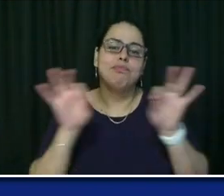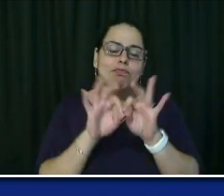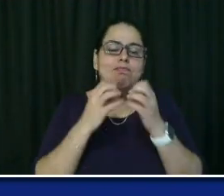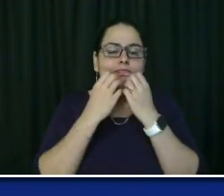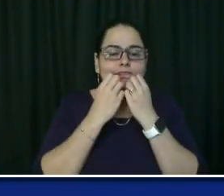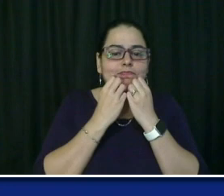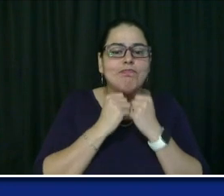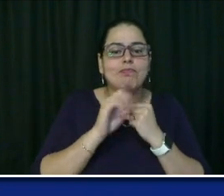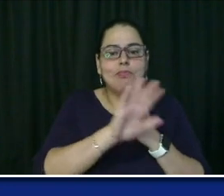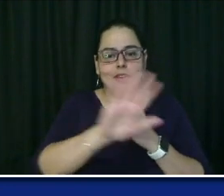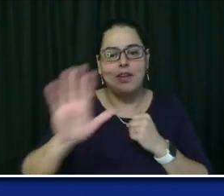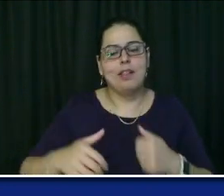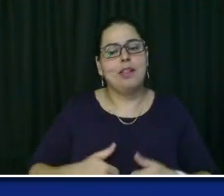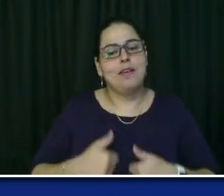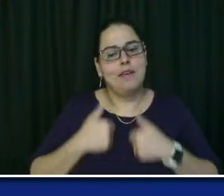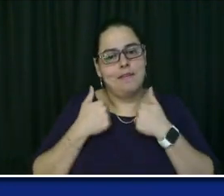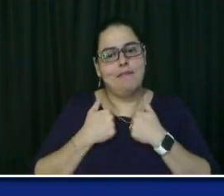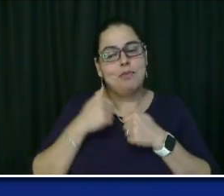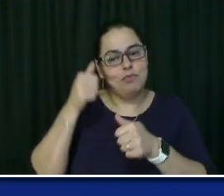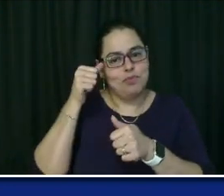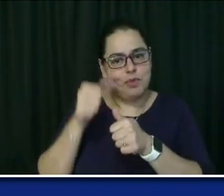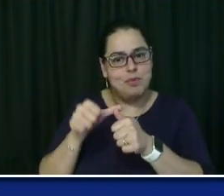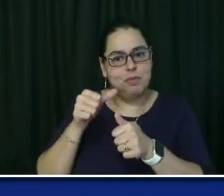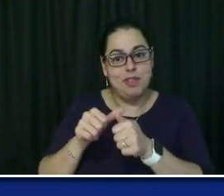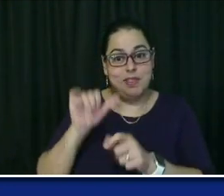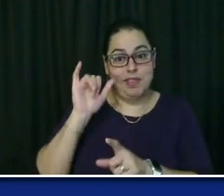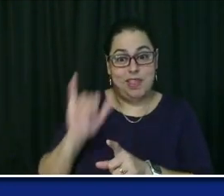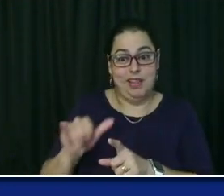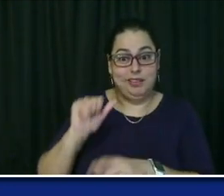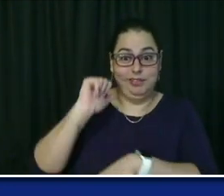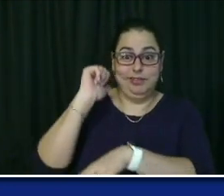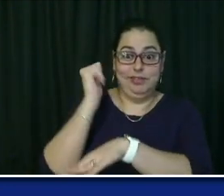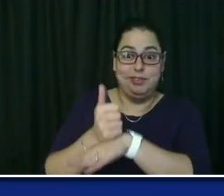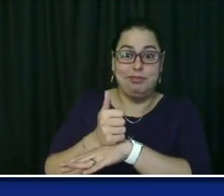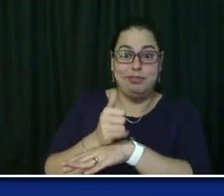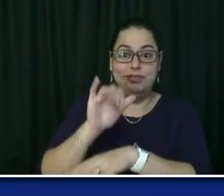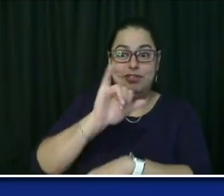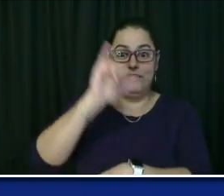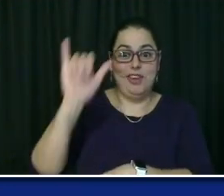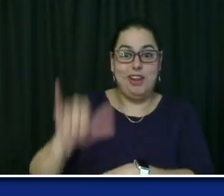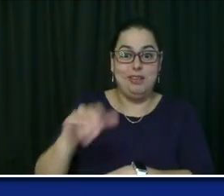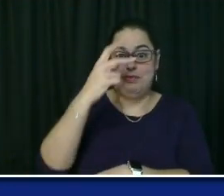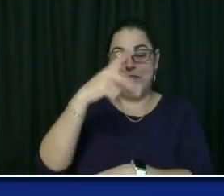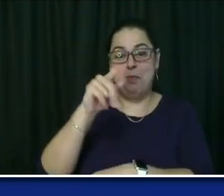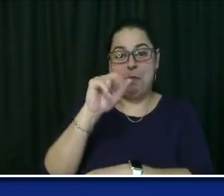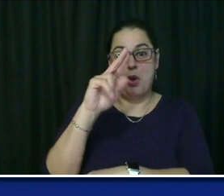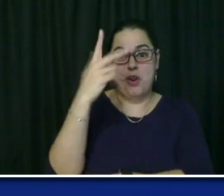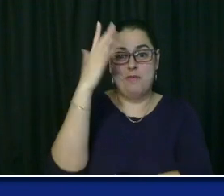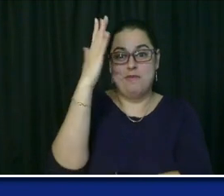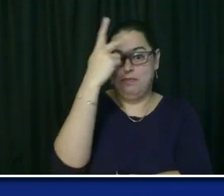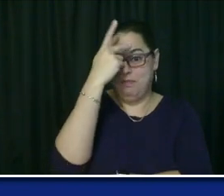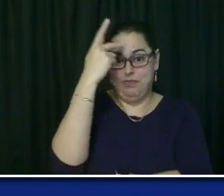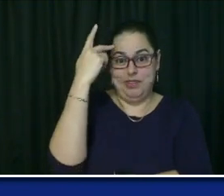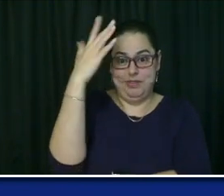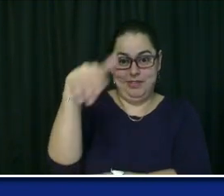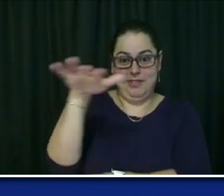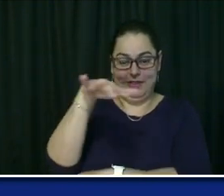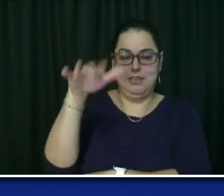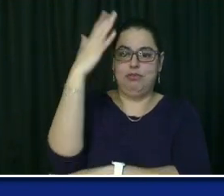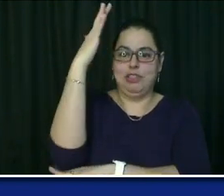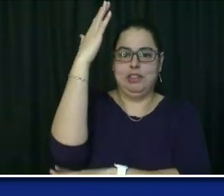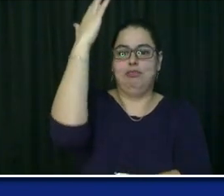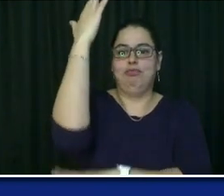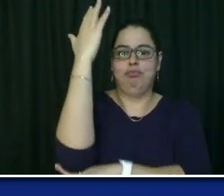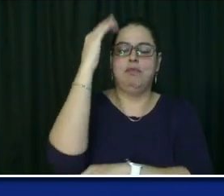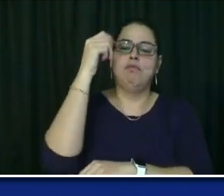Yonkers, so you can go and mourn that individual and leave a little remembrance on a ribbon and tie it to a tree and have something that, a place where you can mourn,